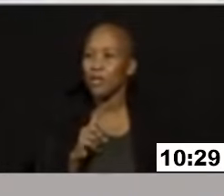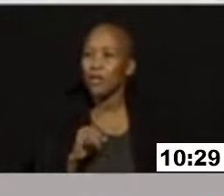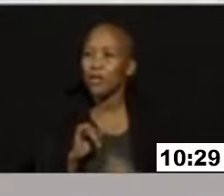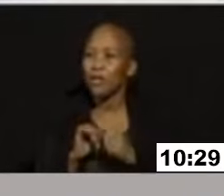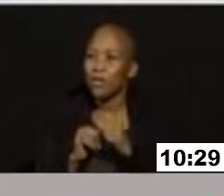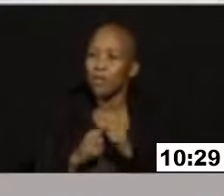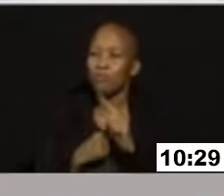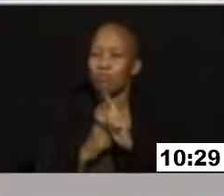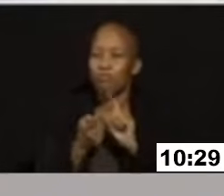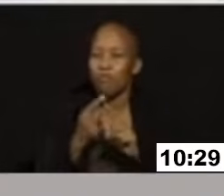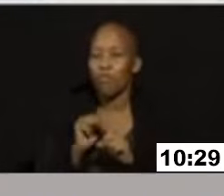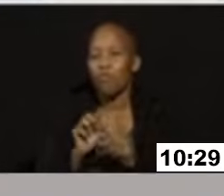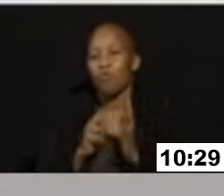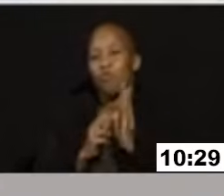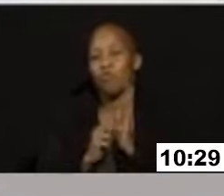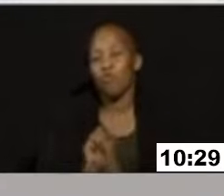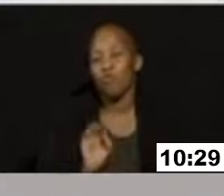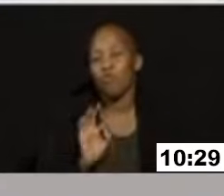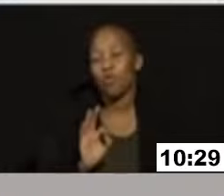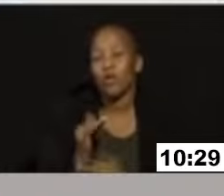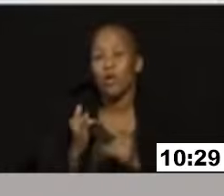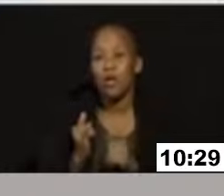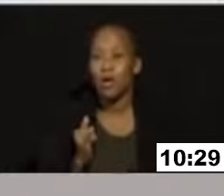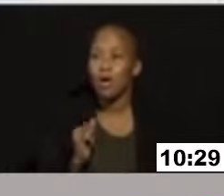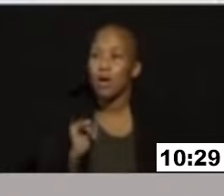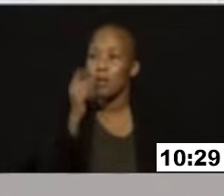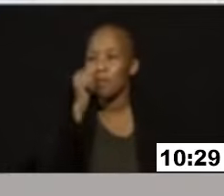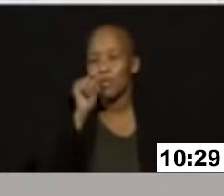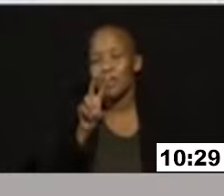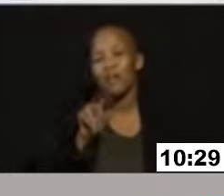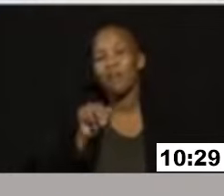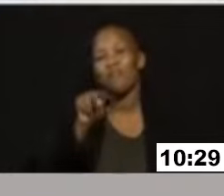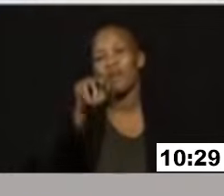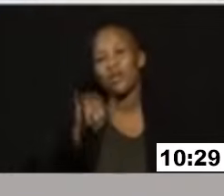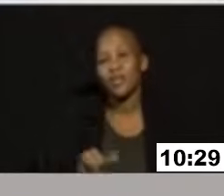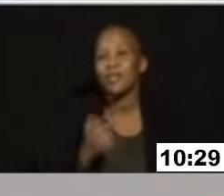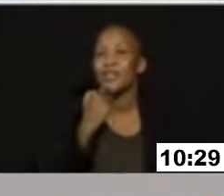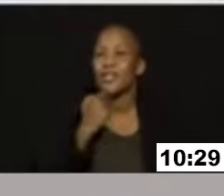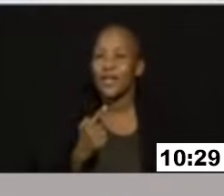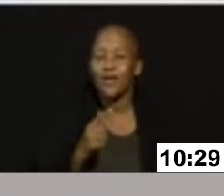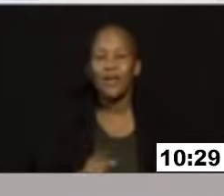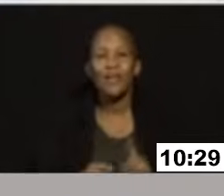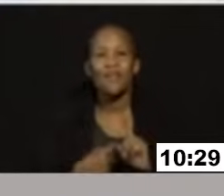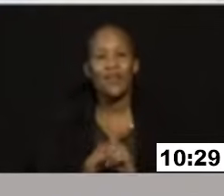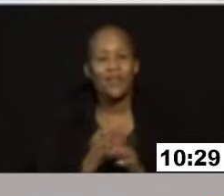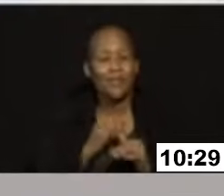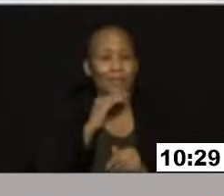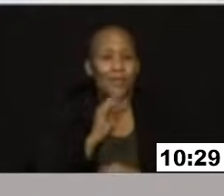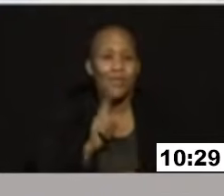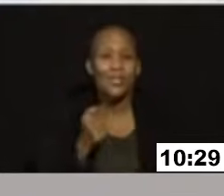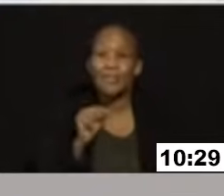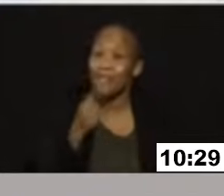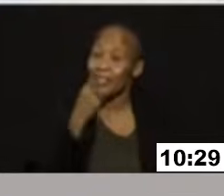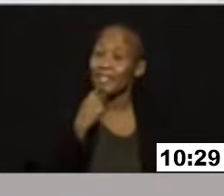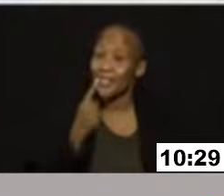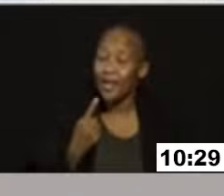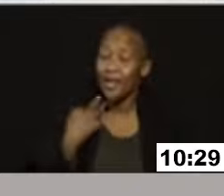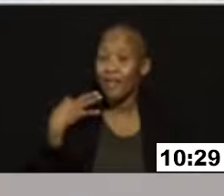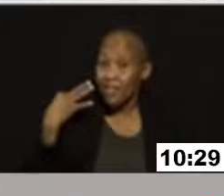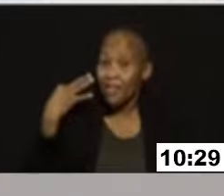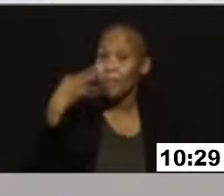3. So when our learned friend, Mr. Vani, says to you it was inadvertent, firstly, it's a submission from the